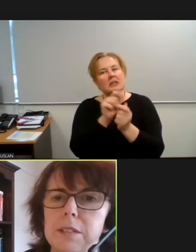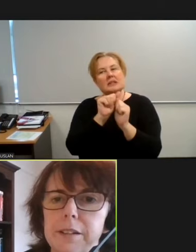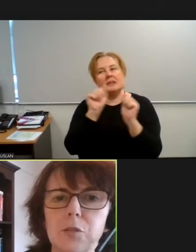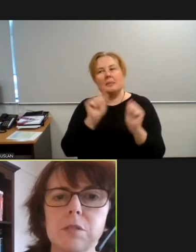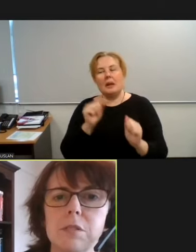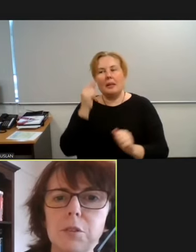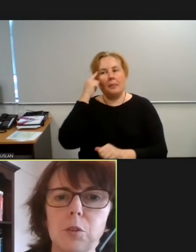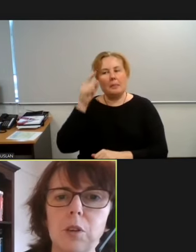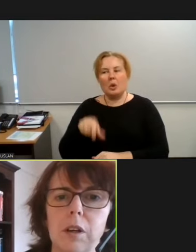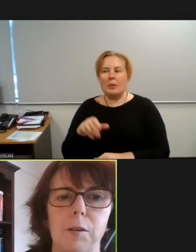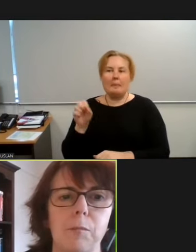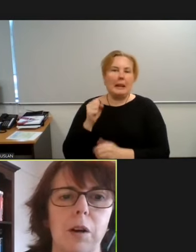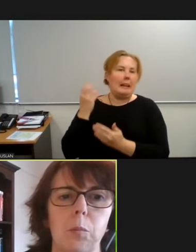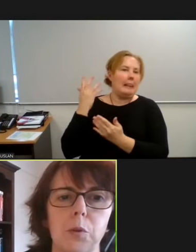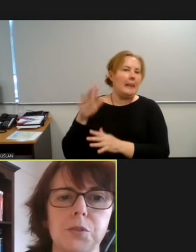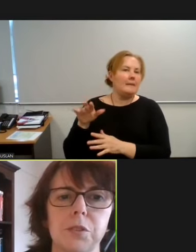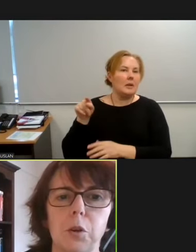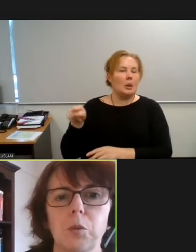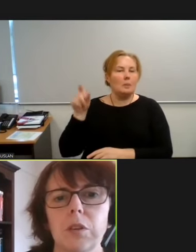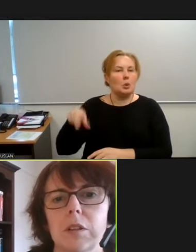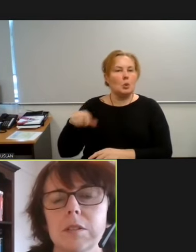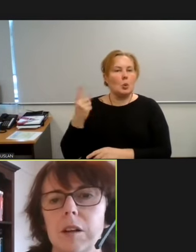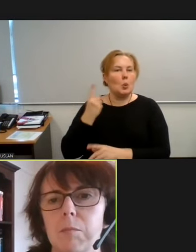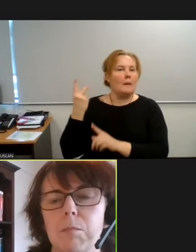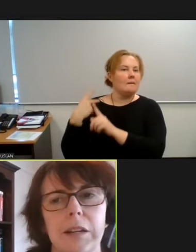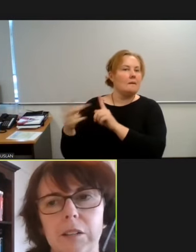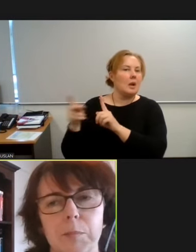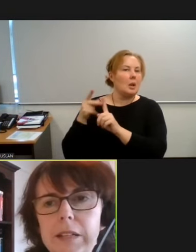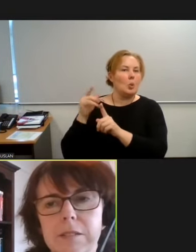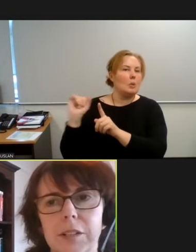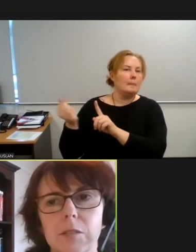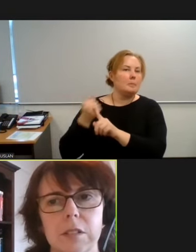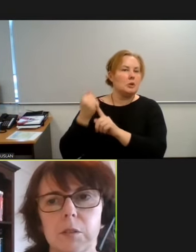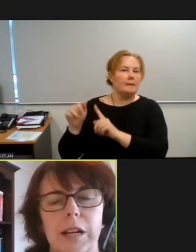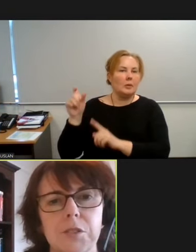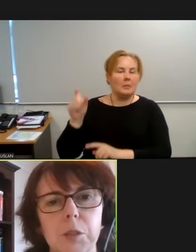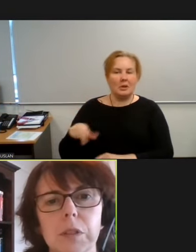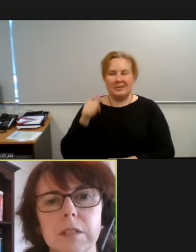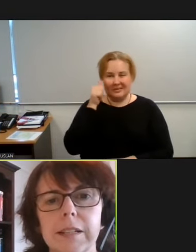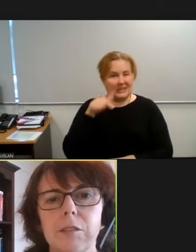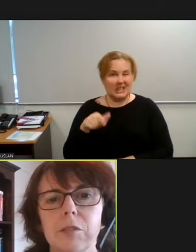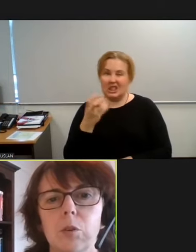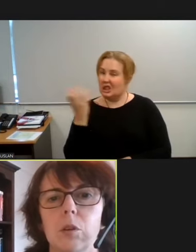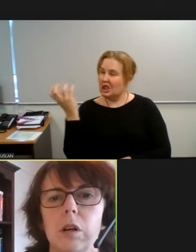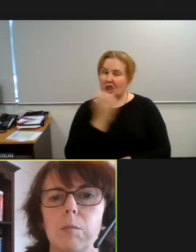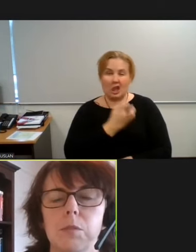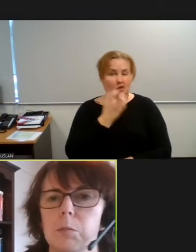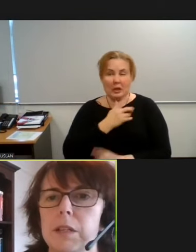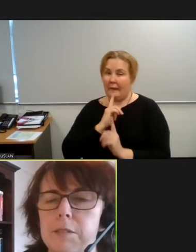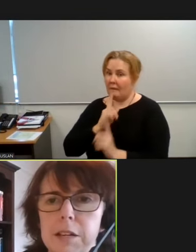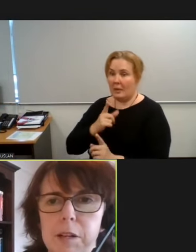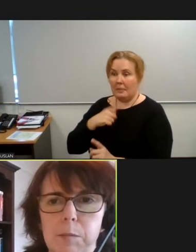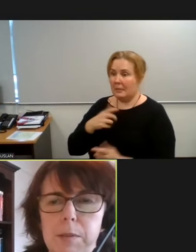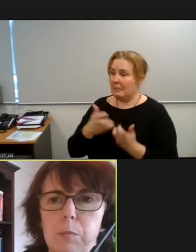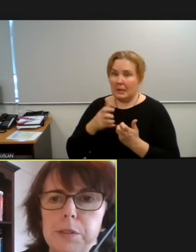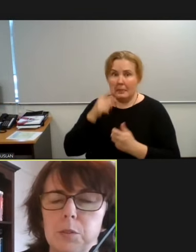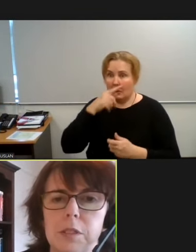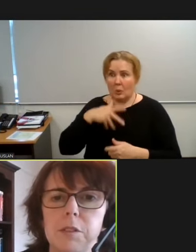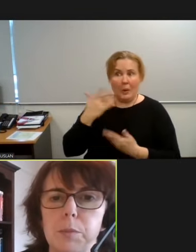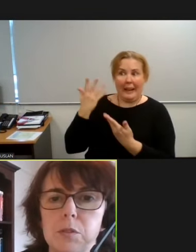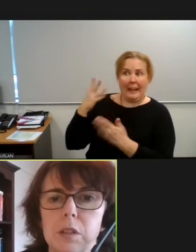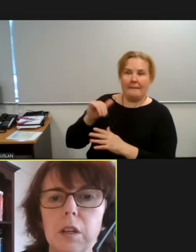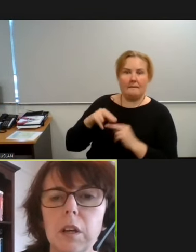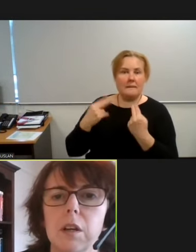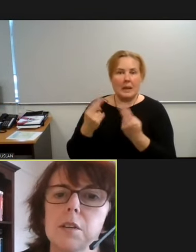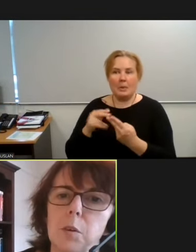know that's really dangerous to do, and we also know that many survivors, they don't actually want to leave or don't want to leave their family members or